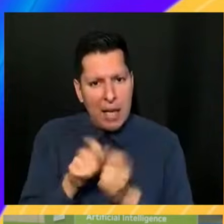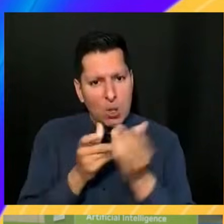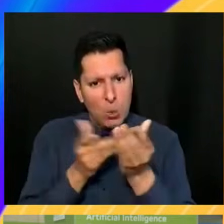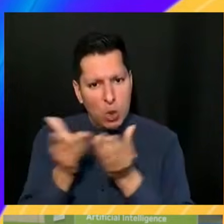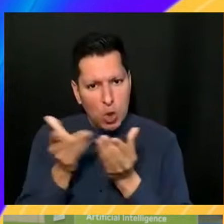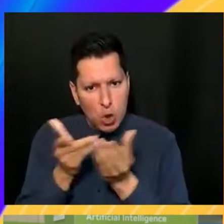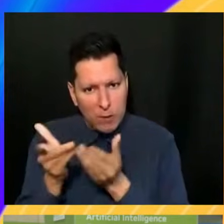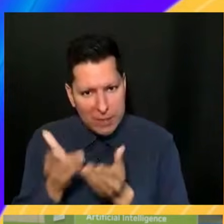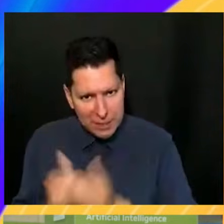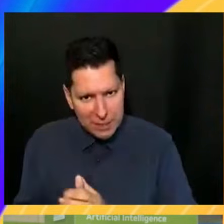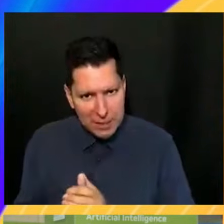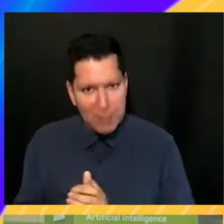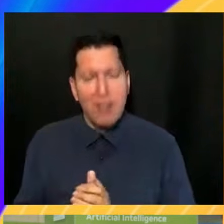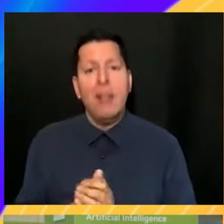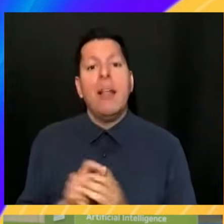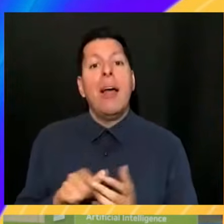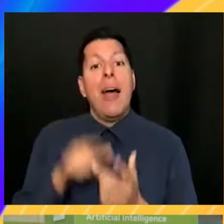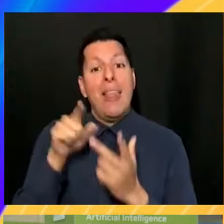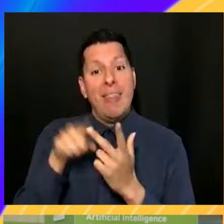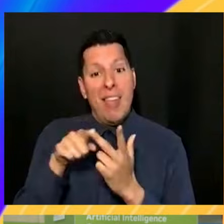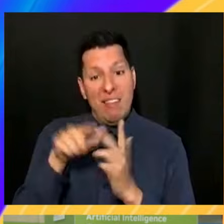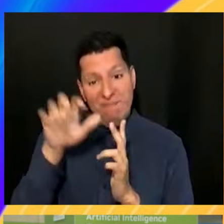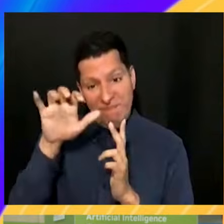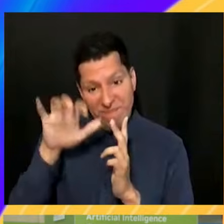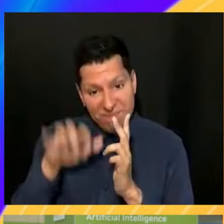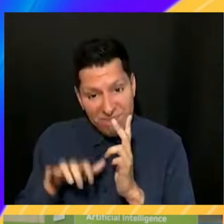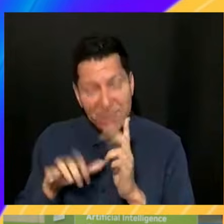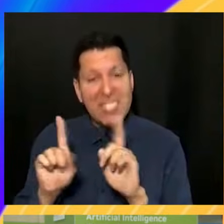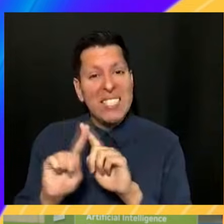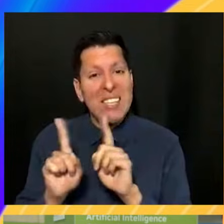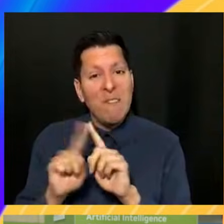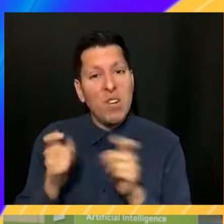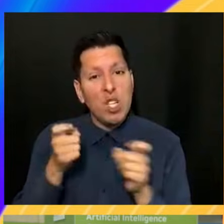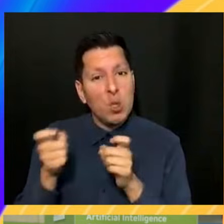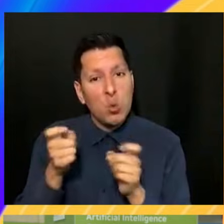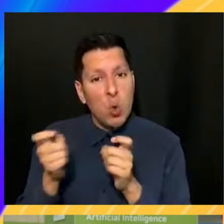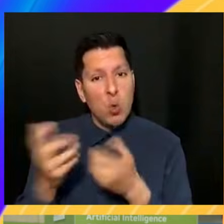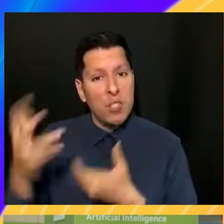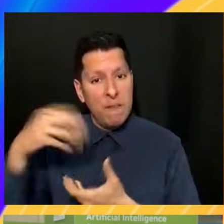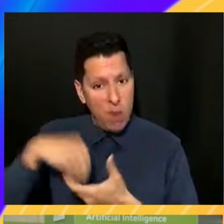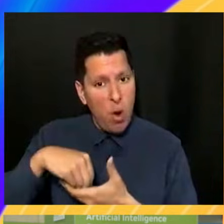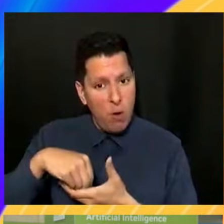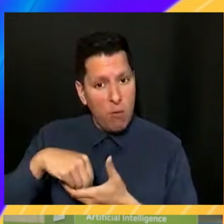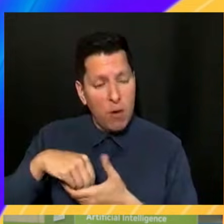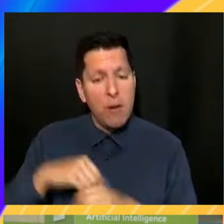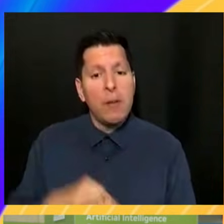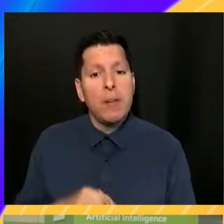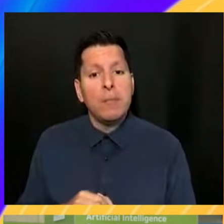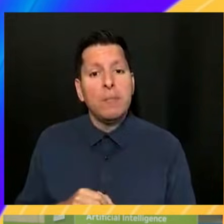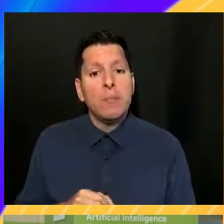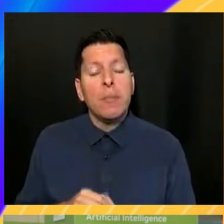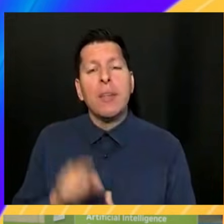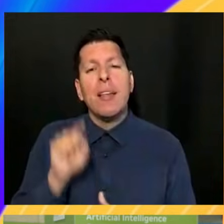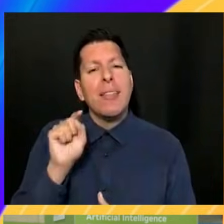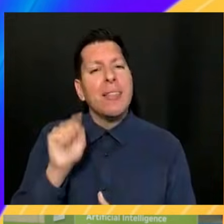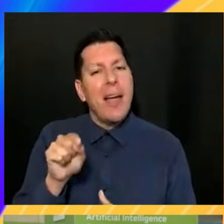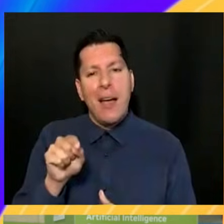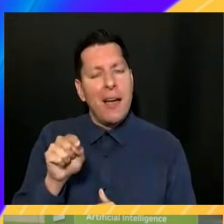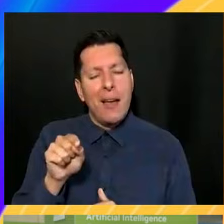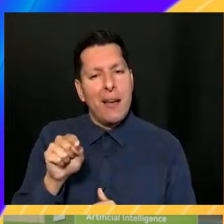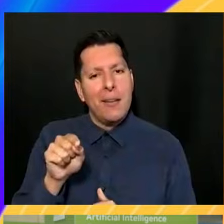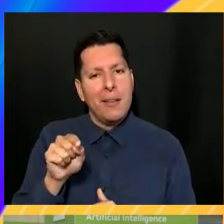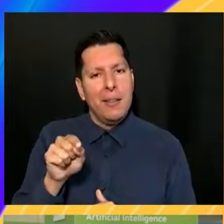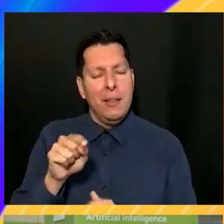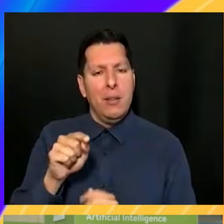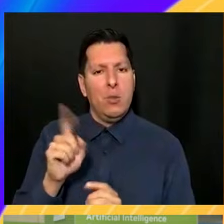then these are the controls that it uses. So these are the best practices, and then on top of that, we're deploying